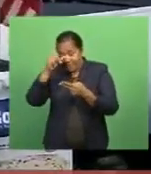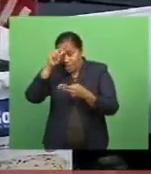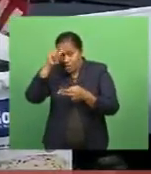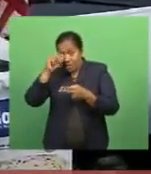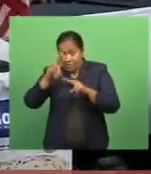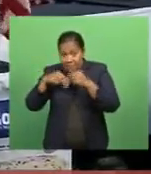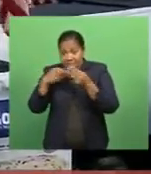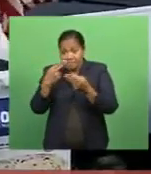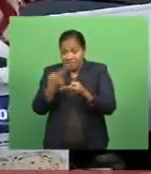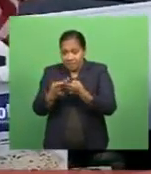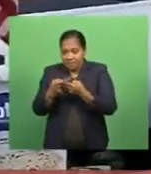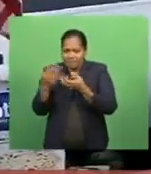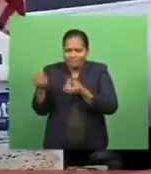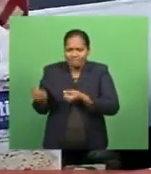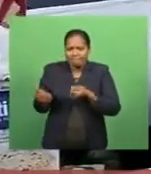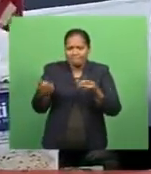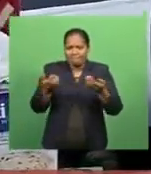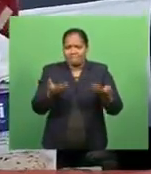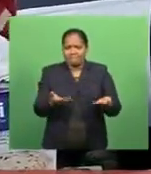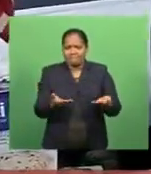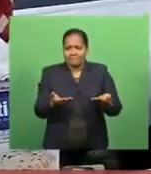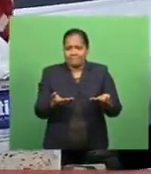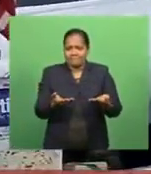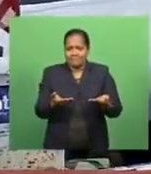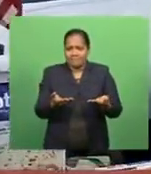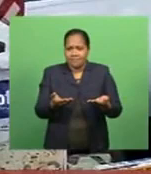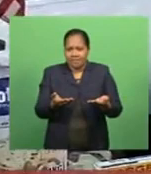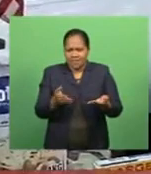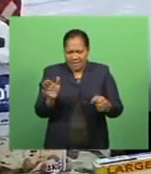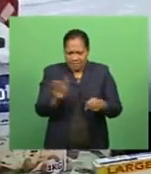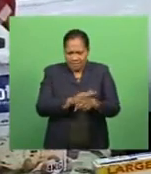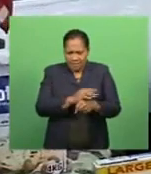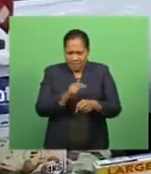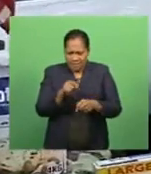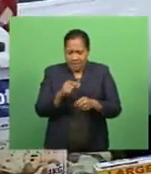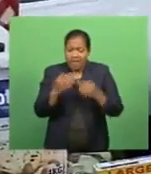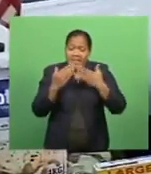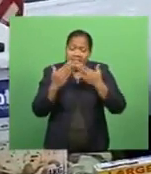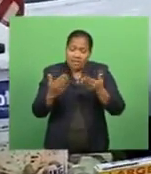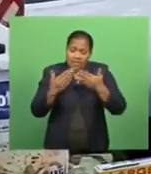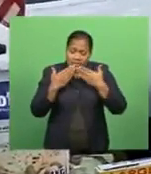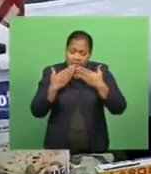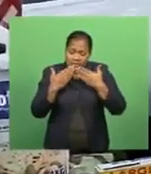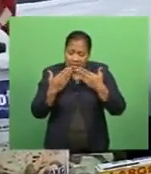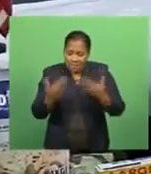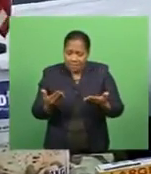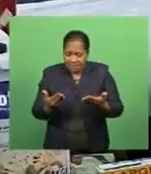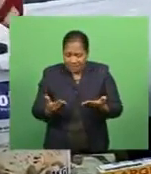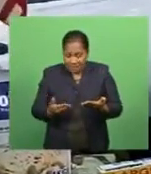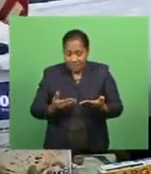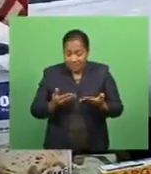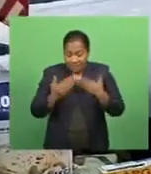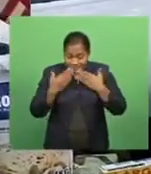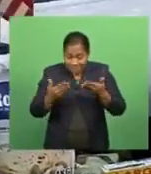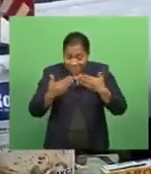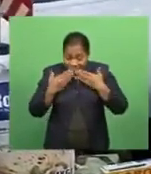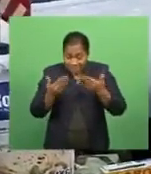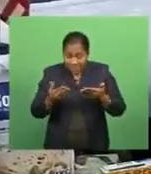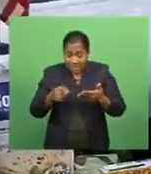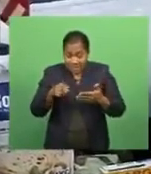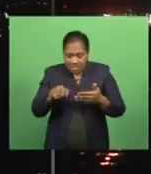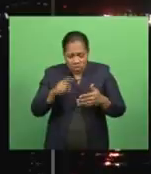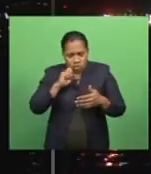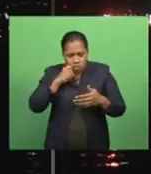heartful appreciation and thank you for making this first donation. It will definitely go a long way in feeding a lot of Fijian